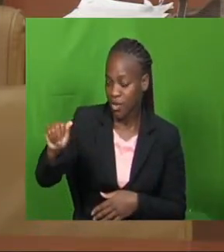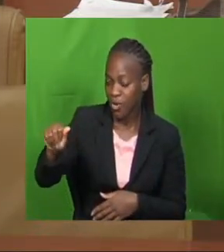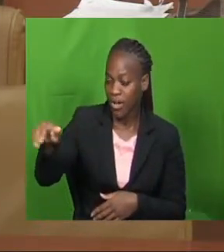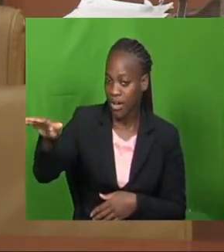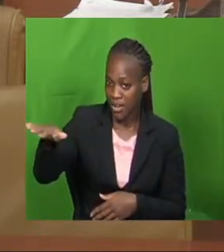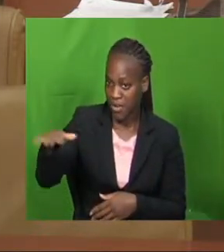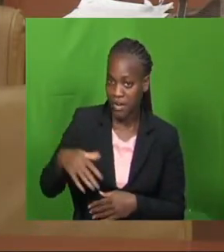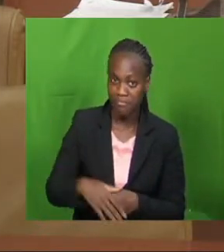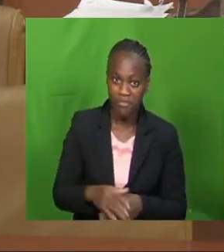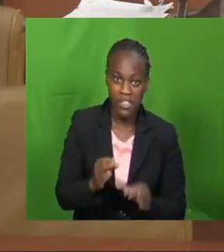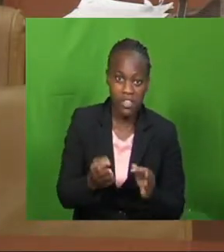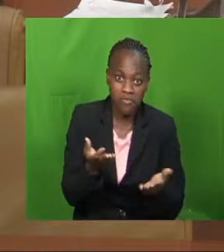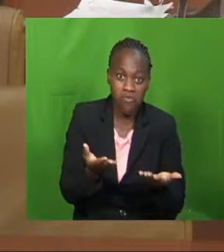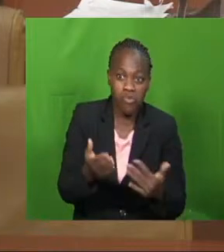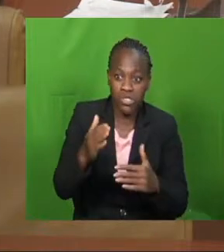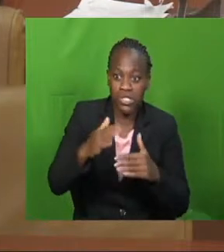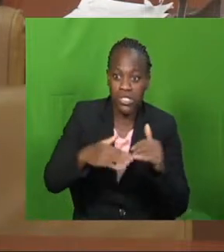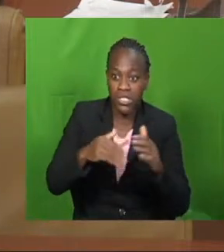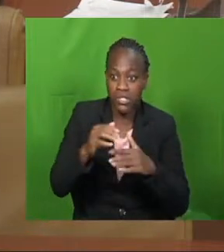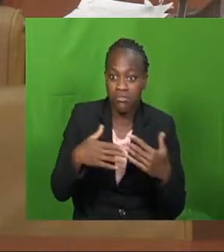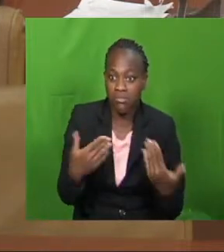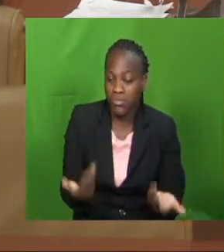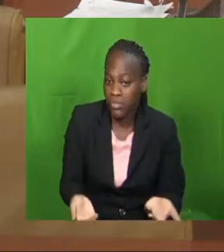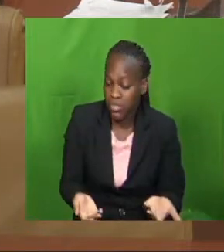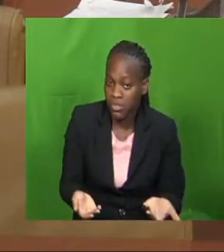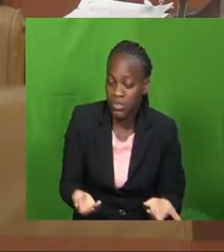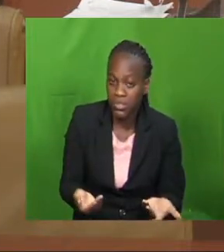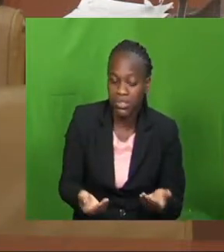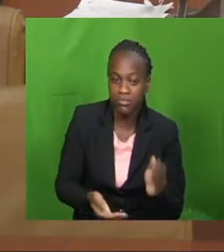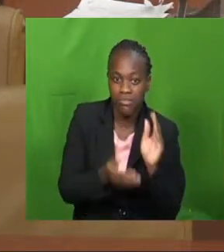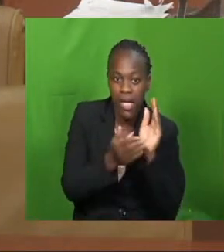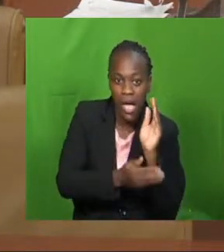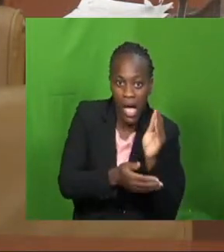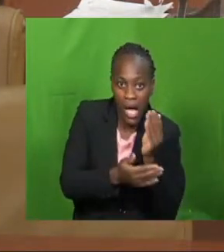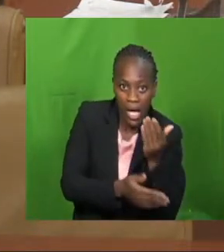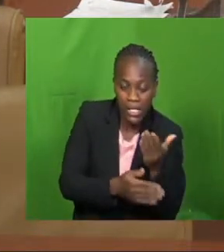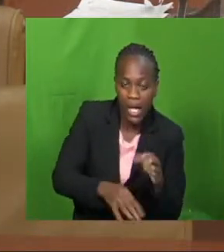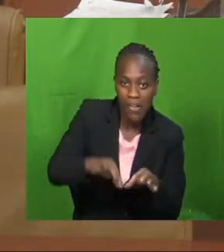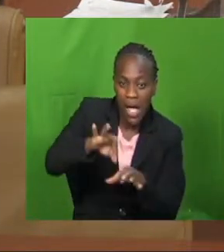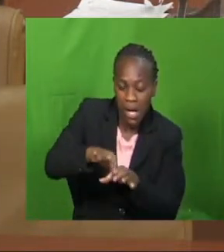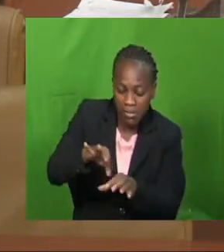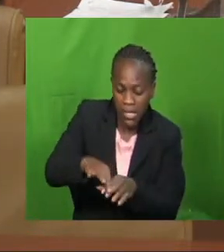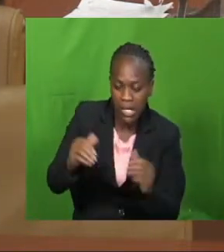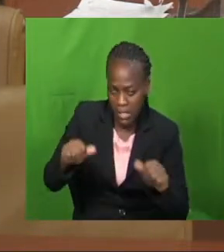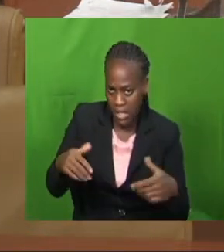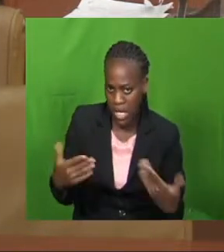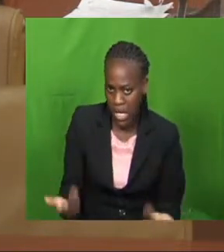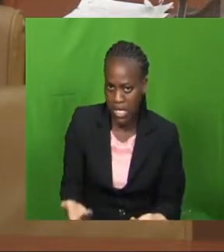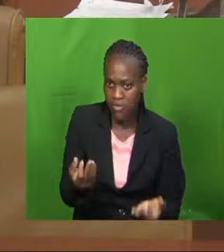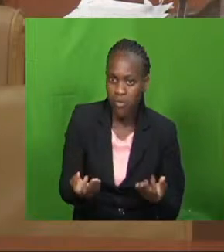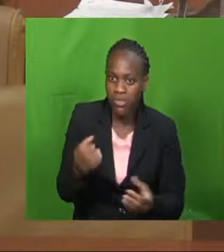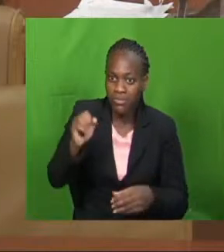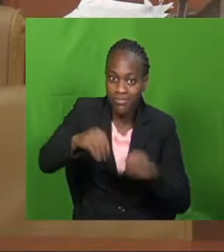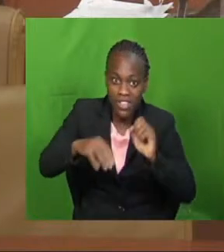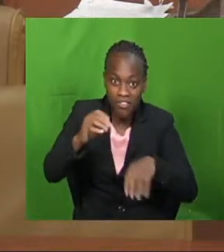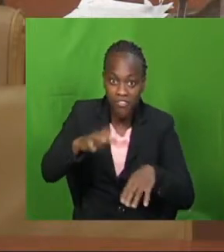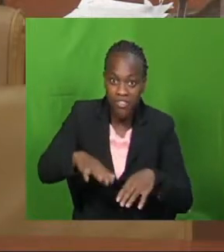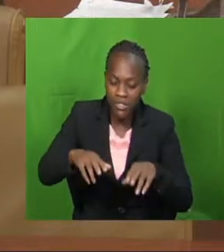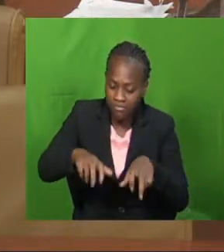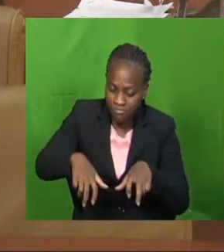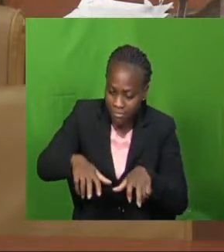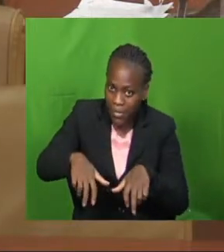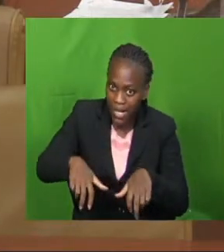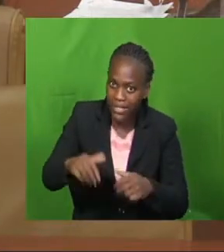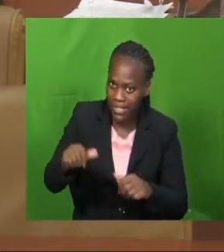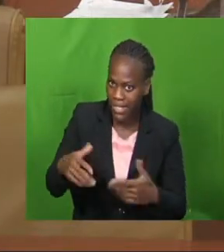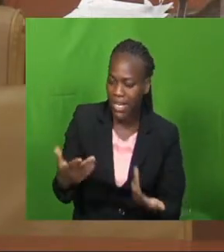build a cassava processing plant, he can easily do this. If people want to invest, even in mining, they know that they will get